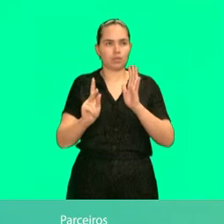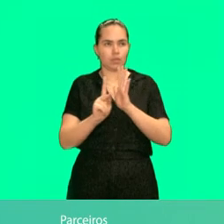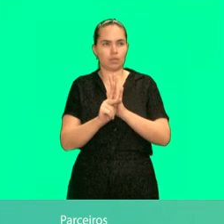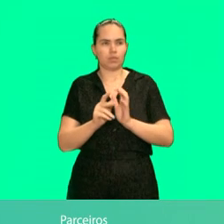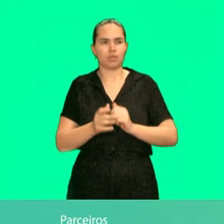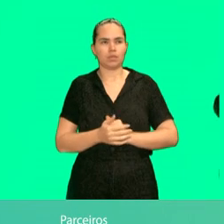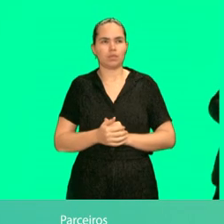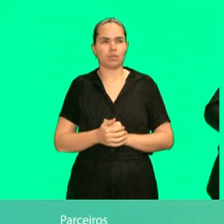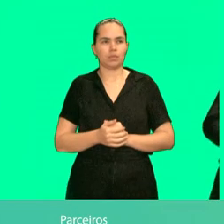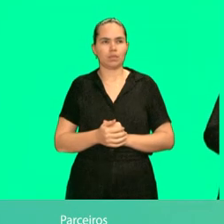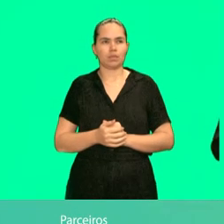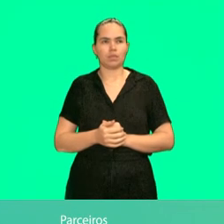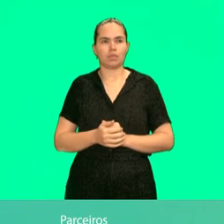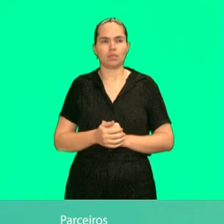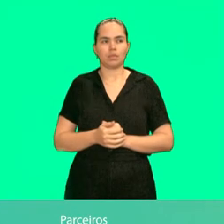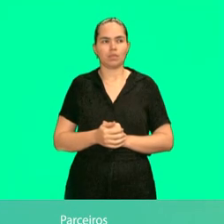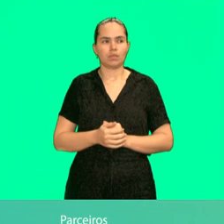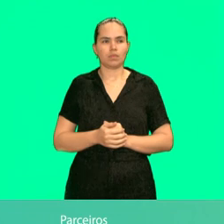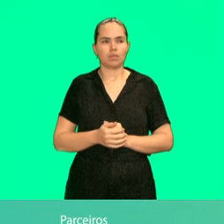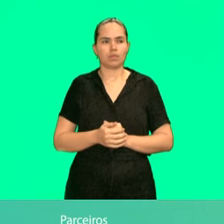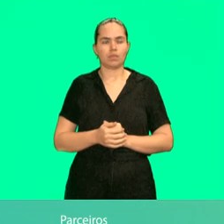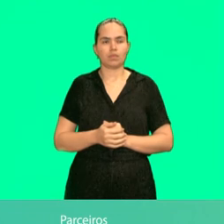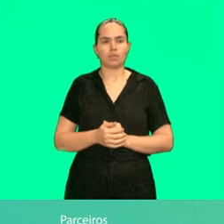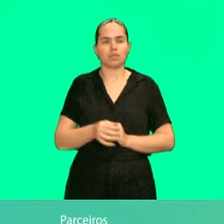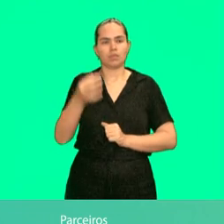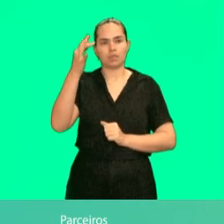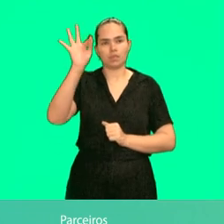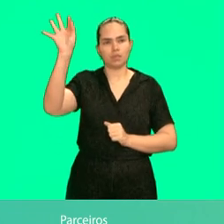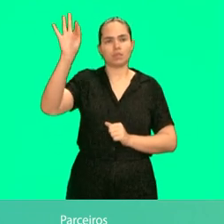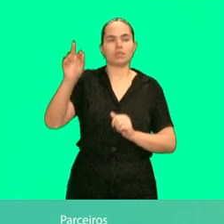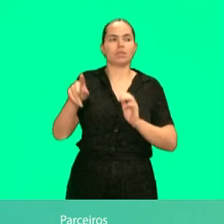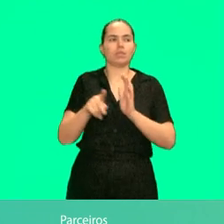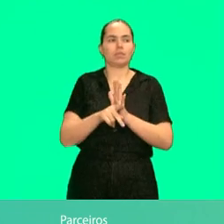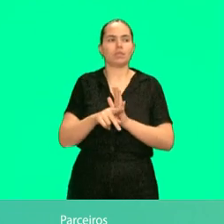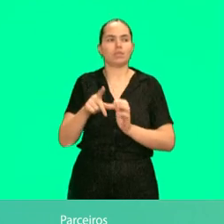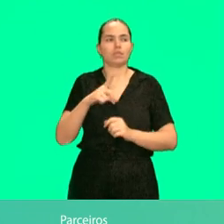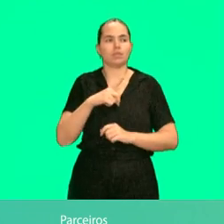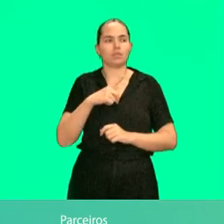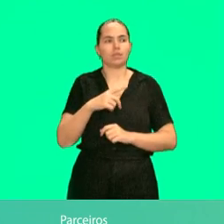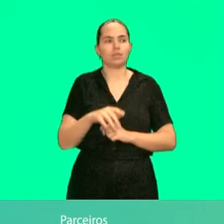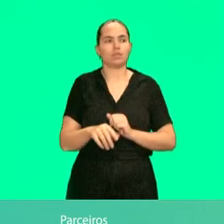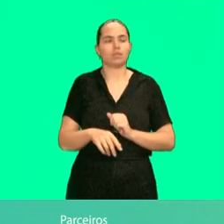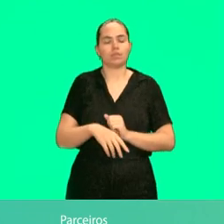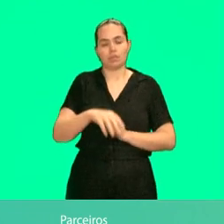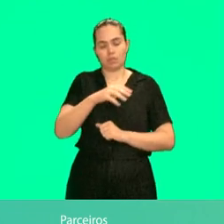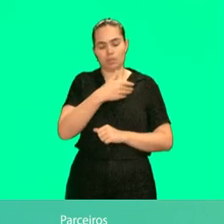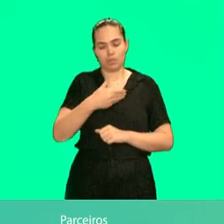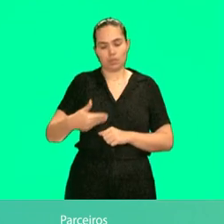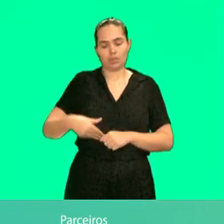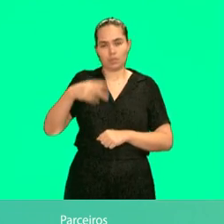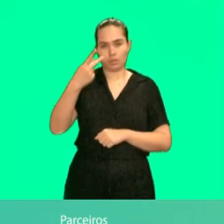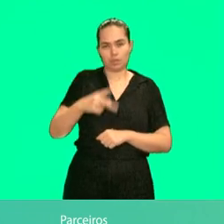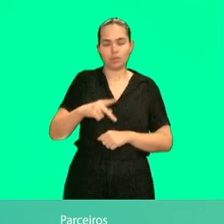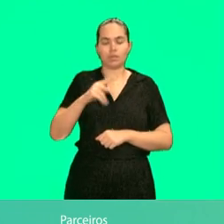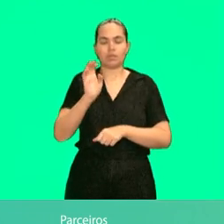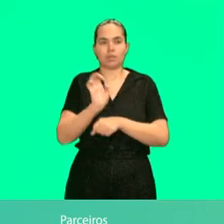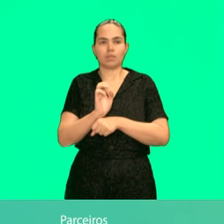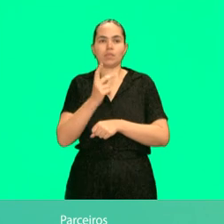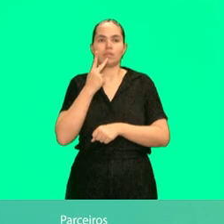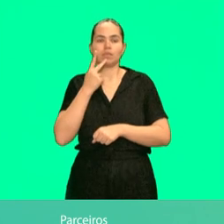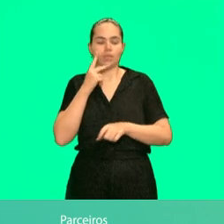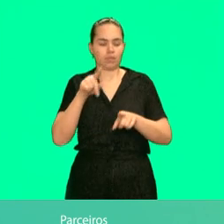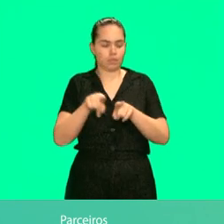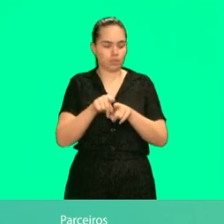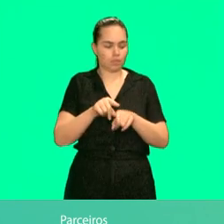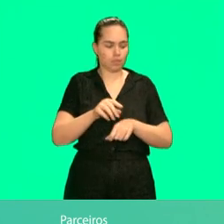this Route 2030, coordinated by FEI, together with the State University of